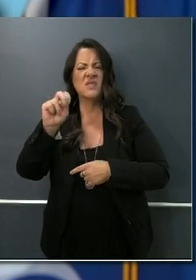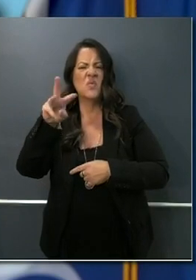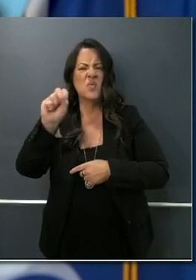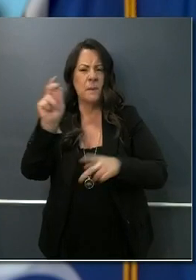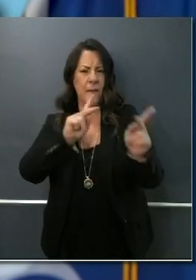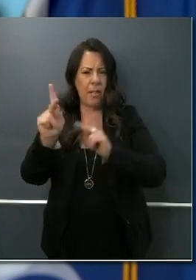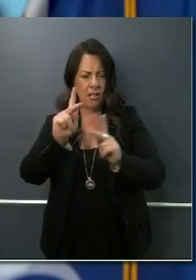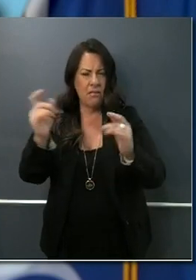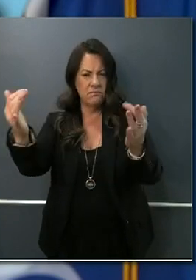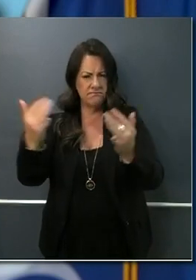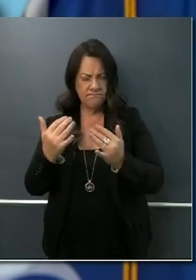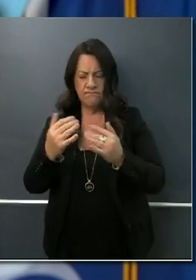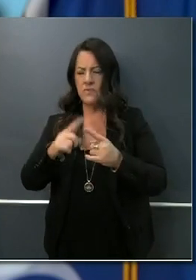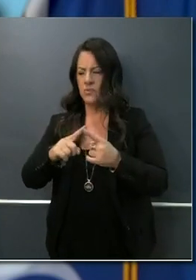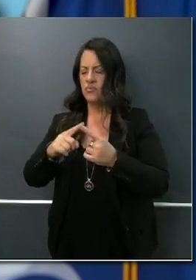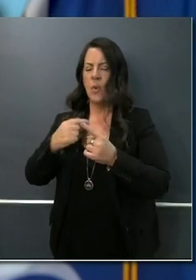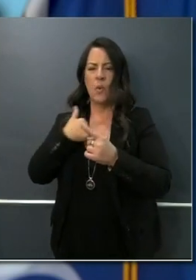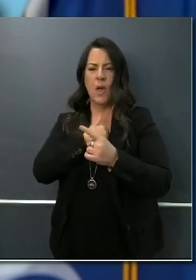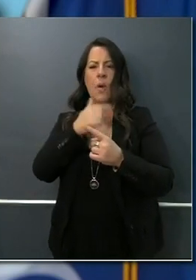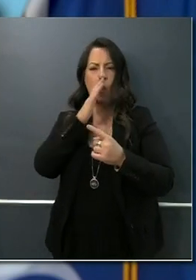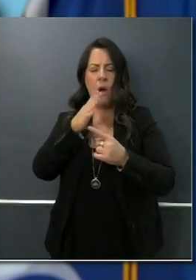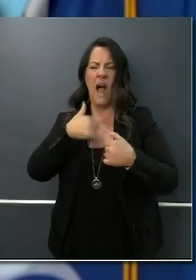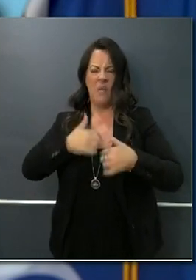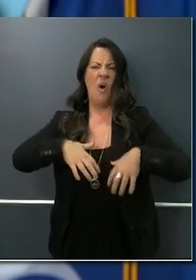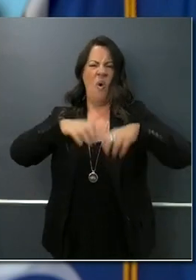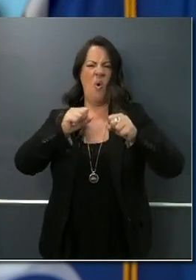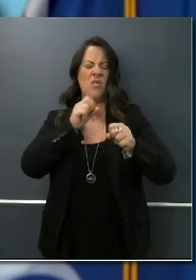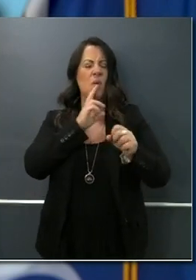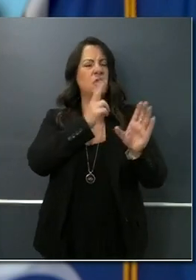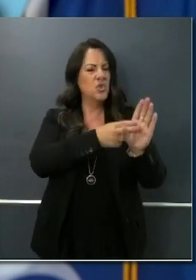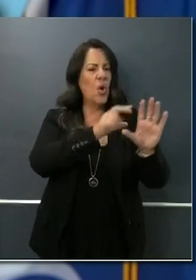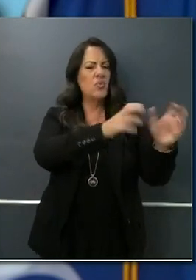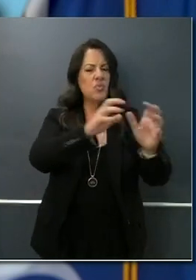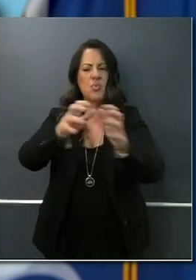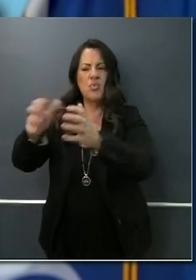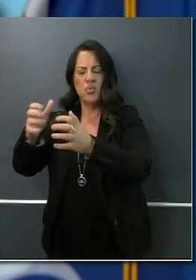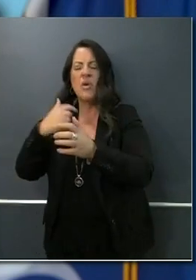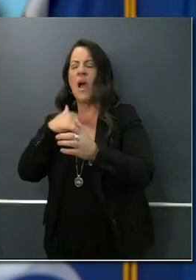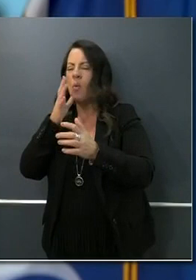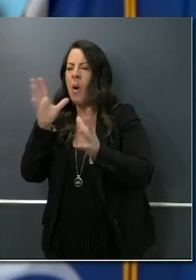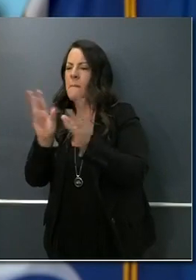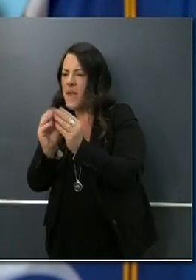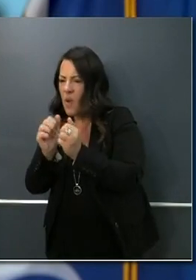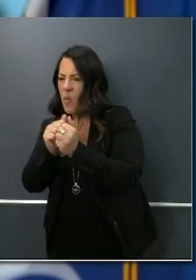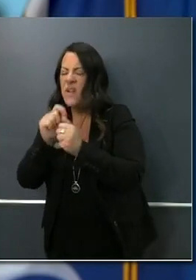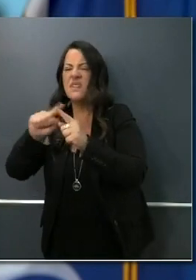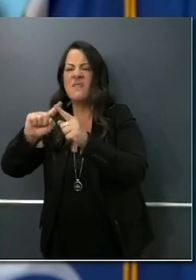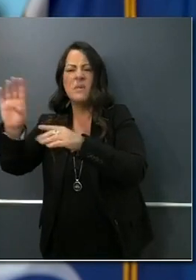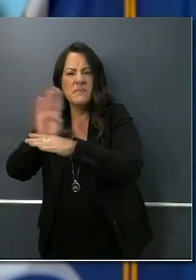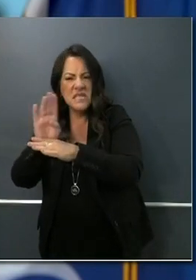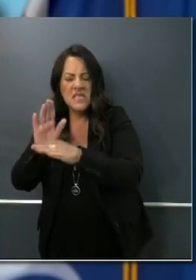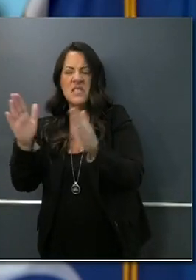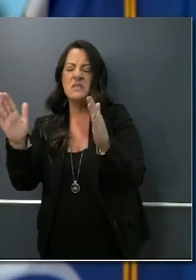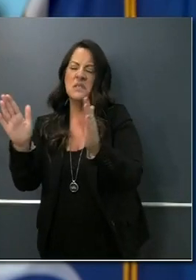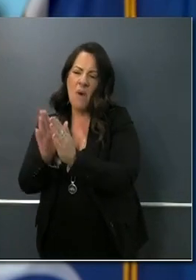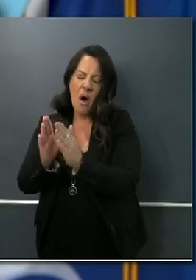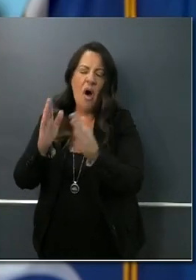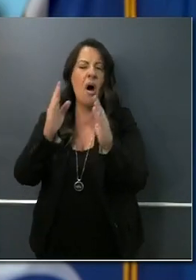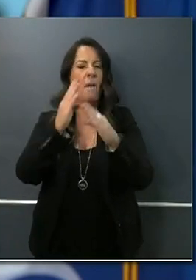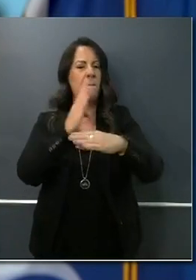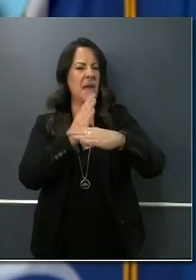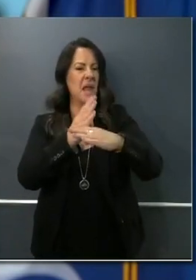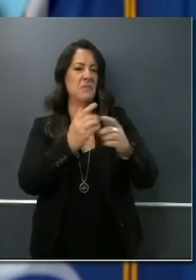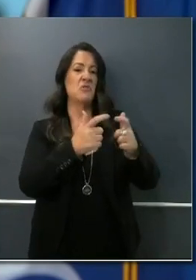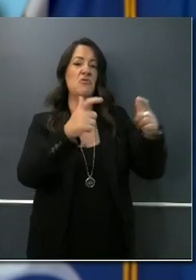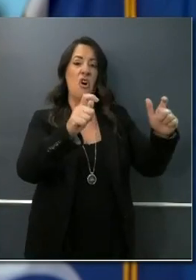digital roundtables that I'll be hosting with leaders in small businesses, medium and large businesses by sector,